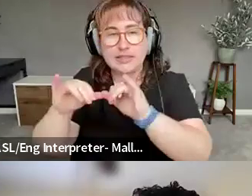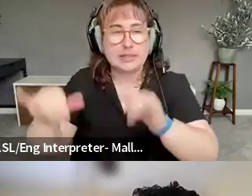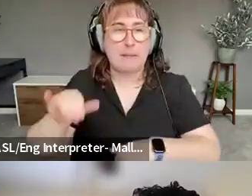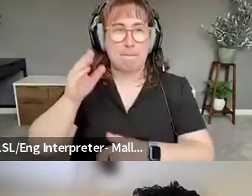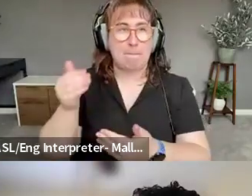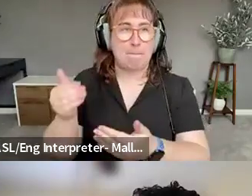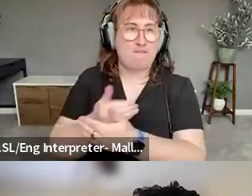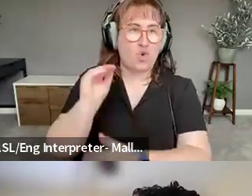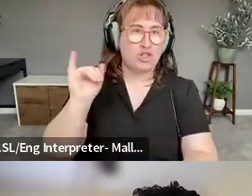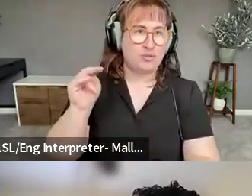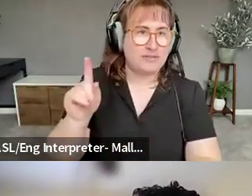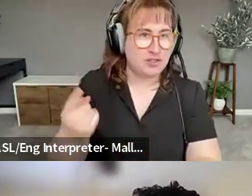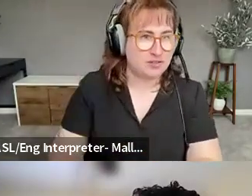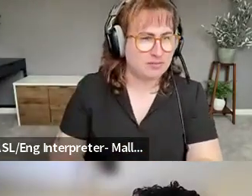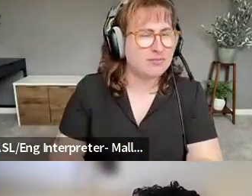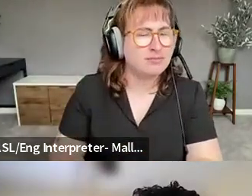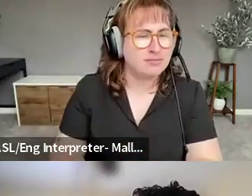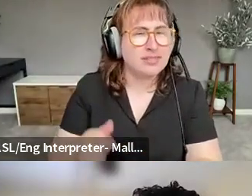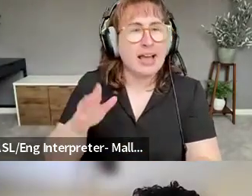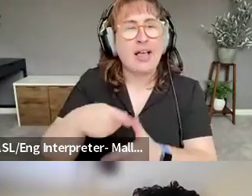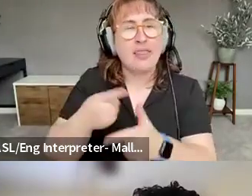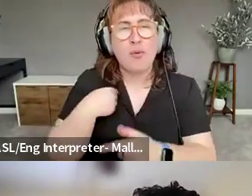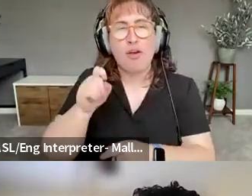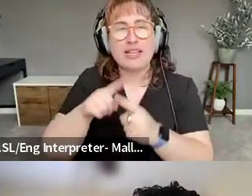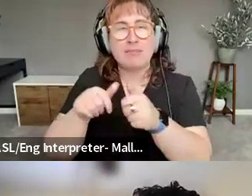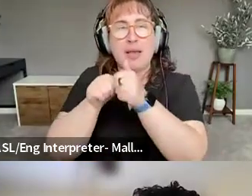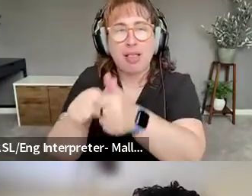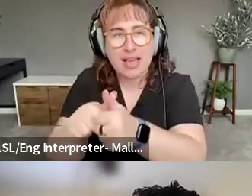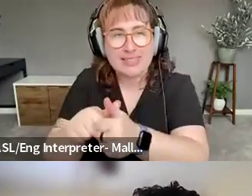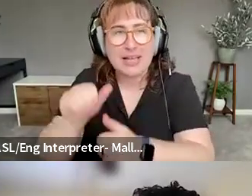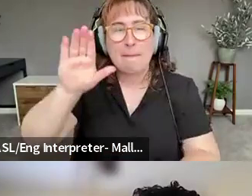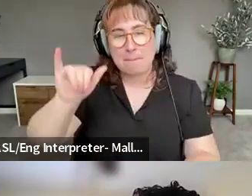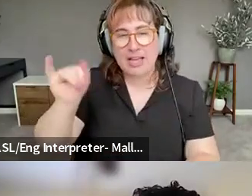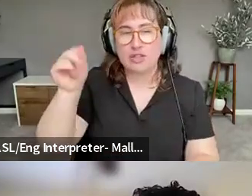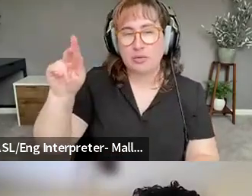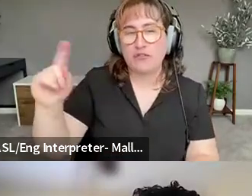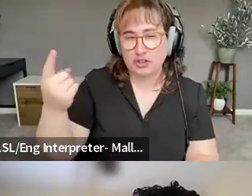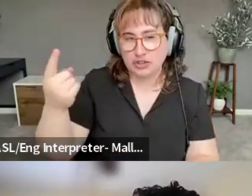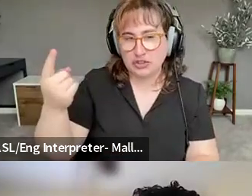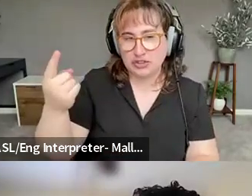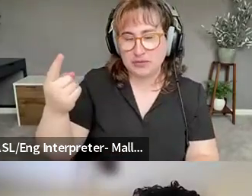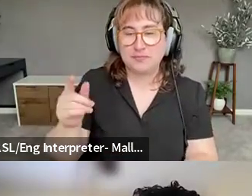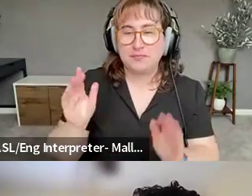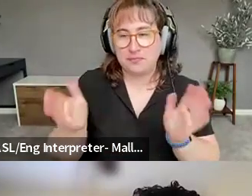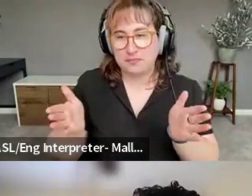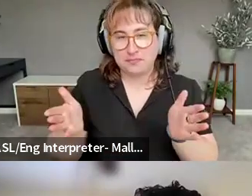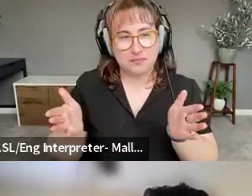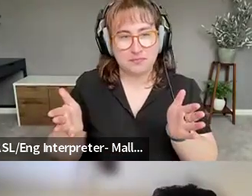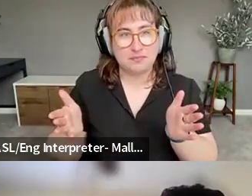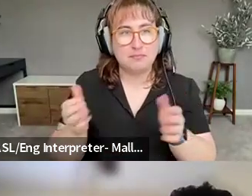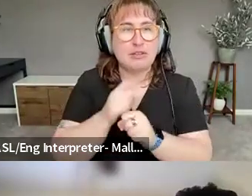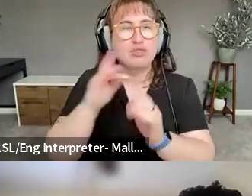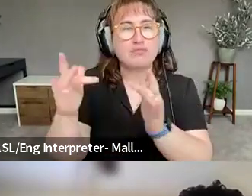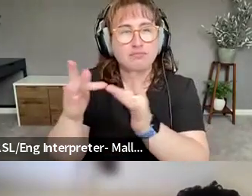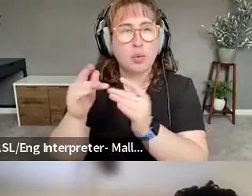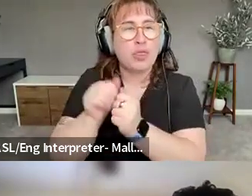end of the year. So everybody needs to be in compliance by January 1st. So please continue to reach out to